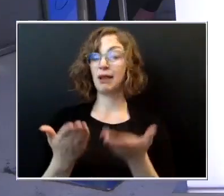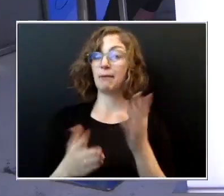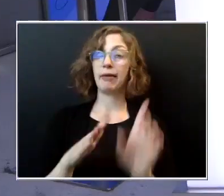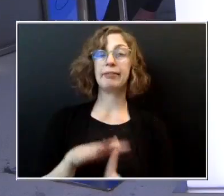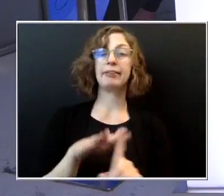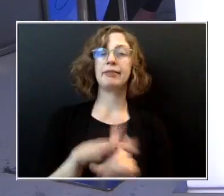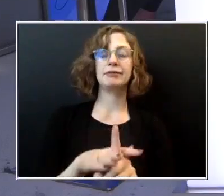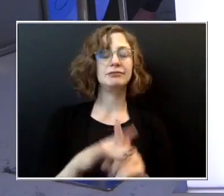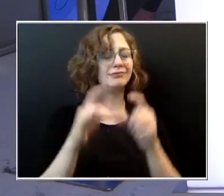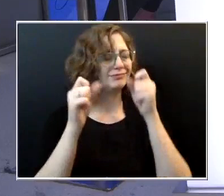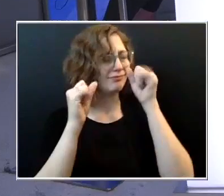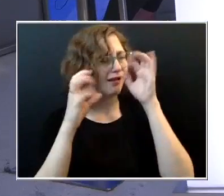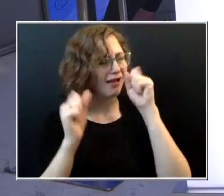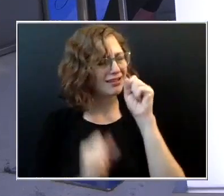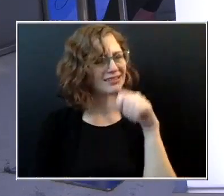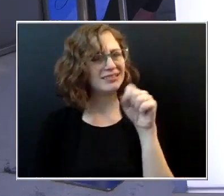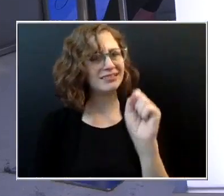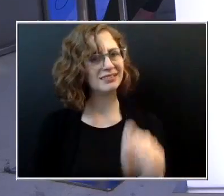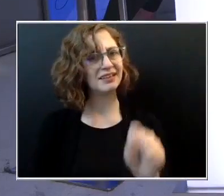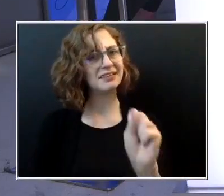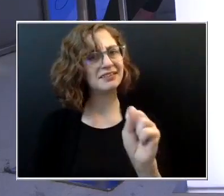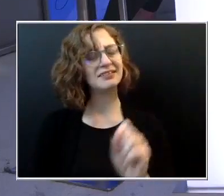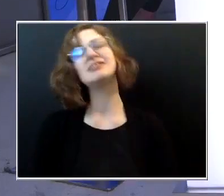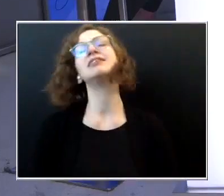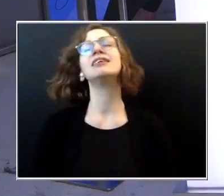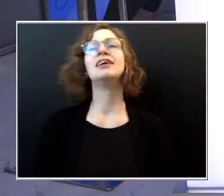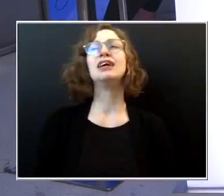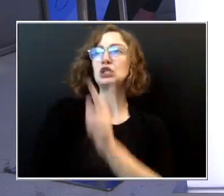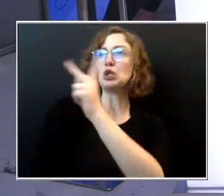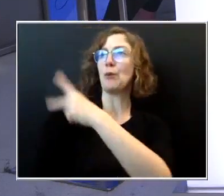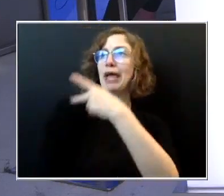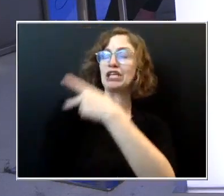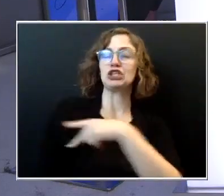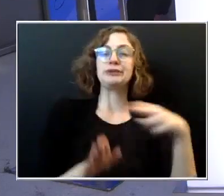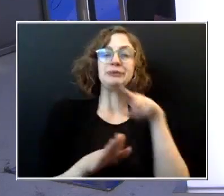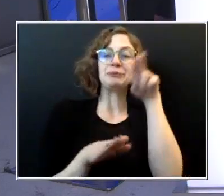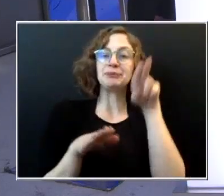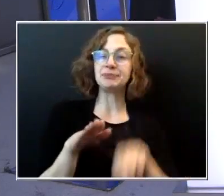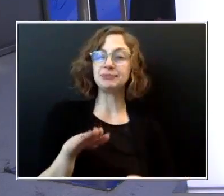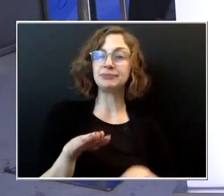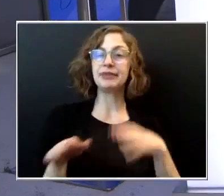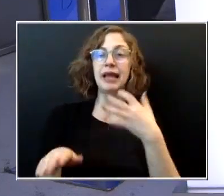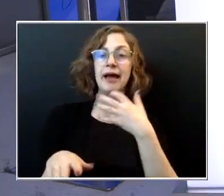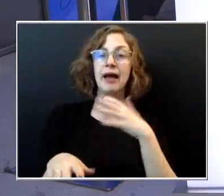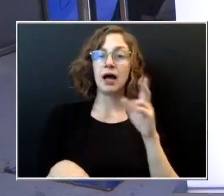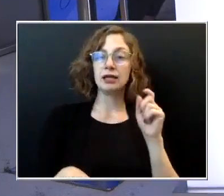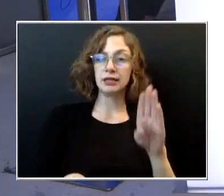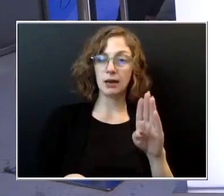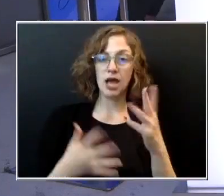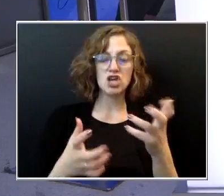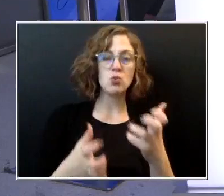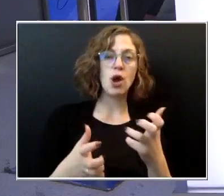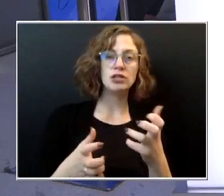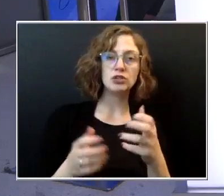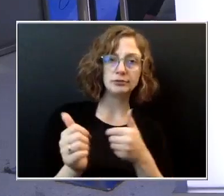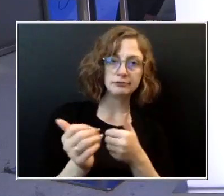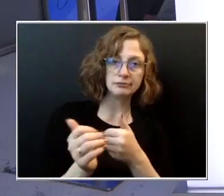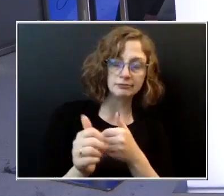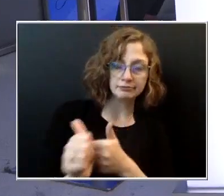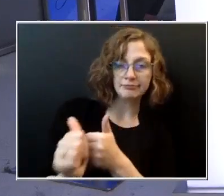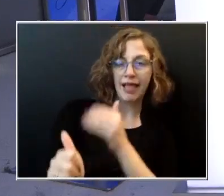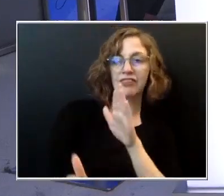So patients sit in a hot tub and you want to track their internal body temperature. So you ask them to swallow